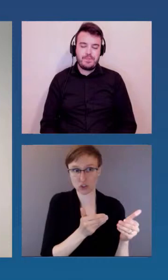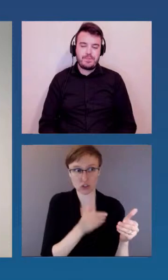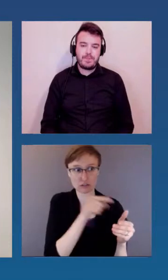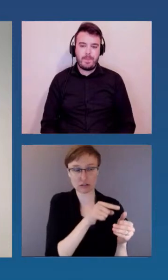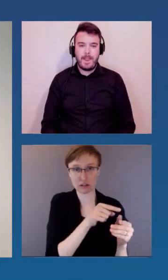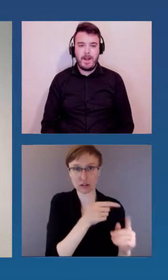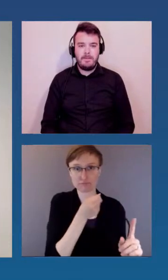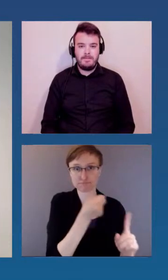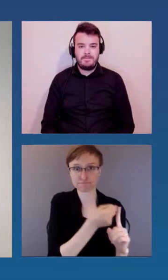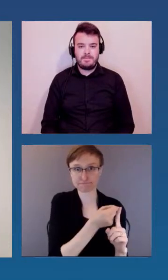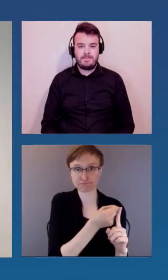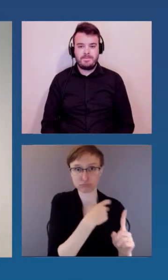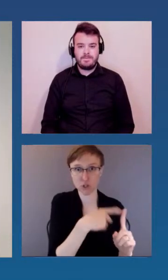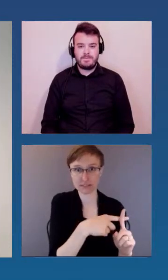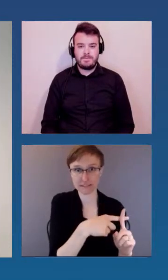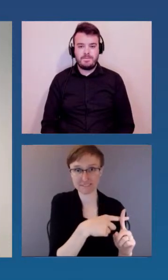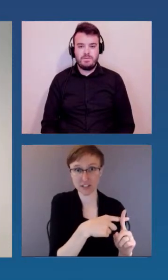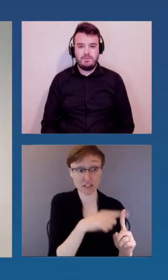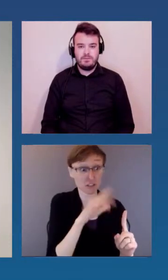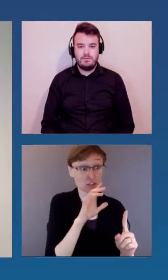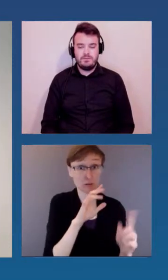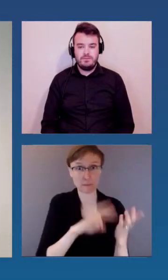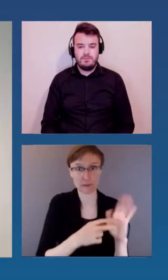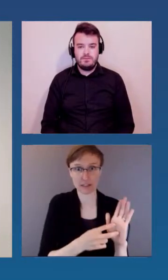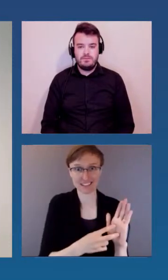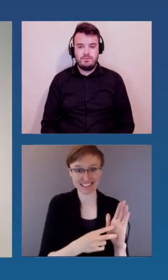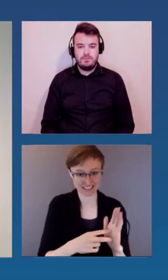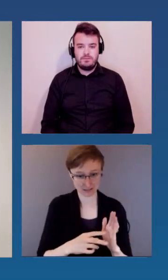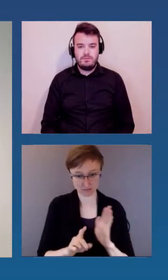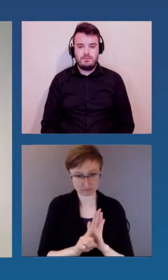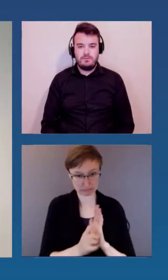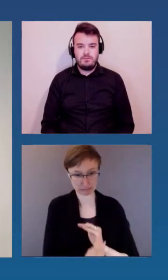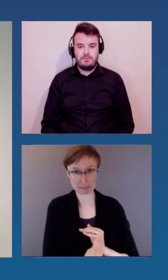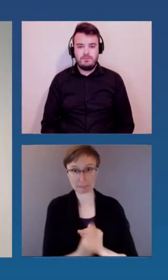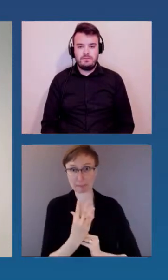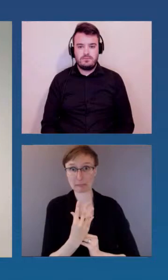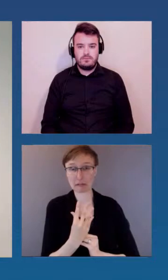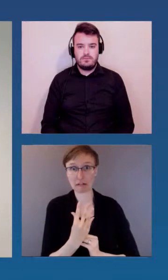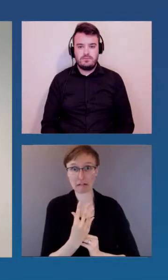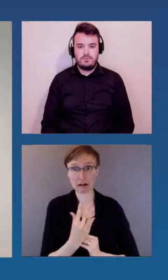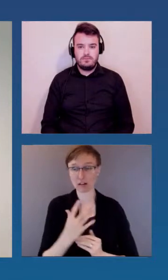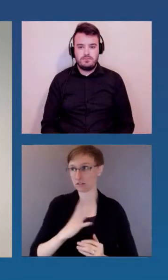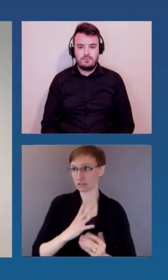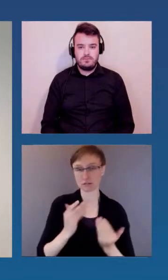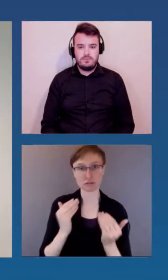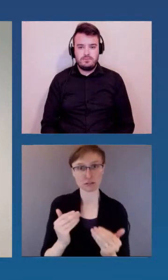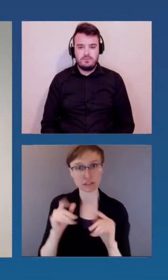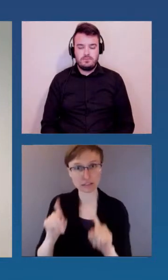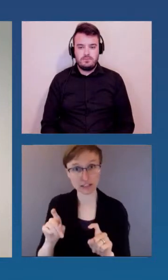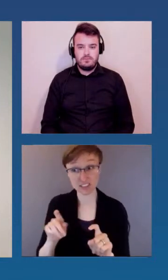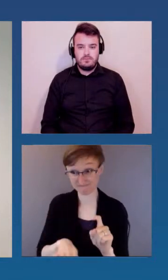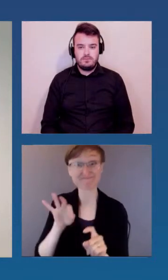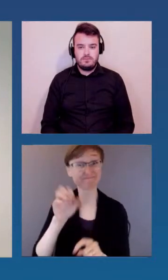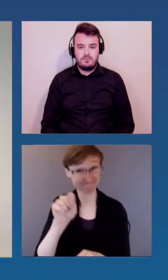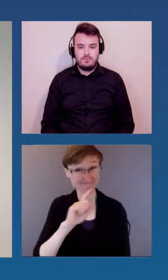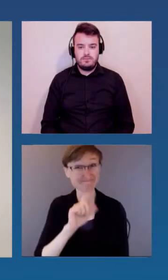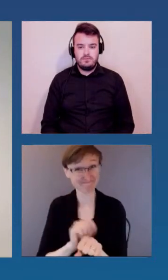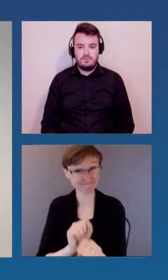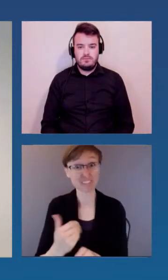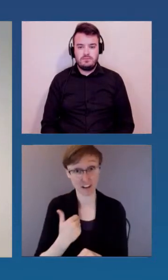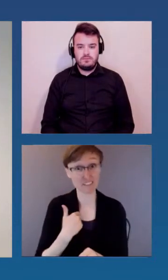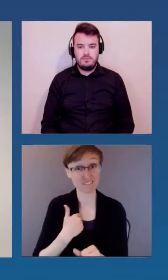thelinkOttawa.ca. And I also want to share some information that everyone might be interested in knowing about the